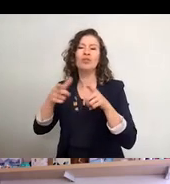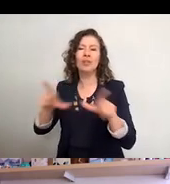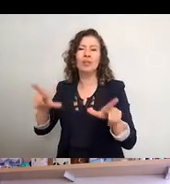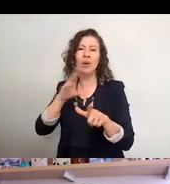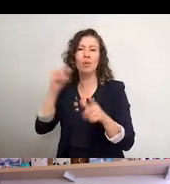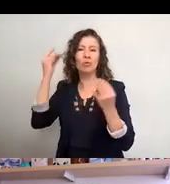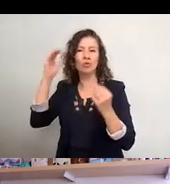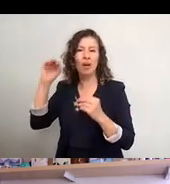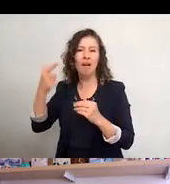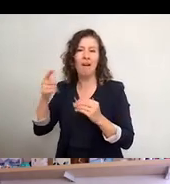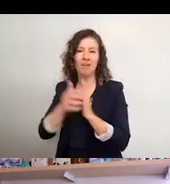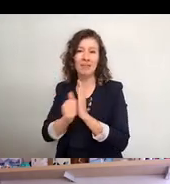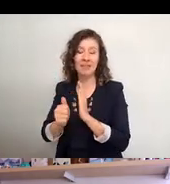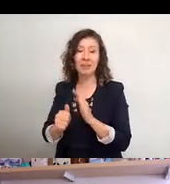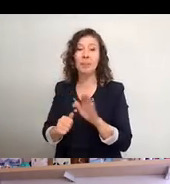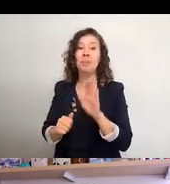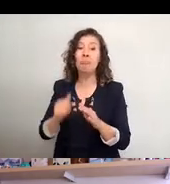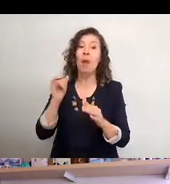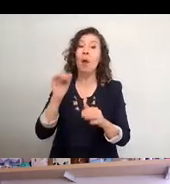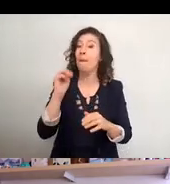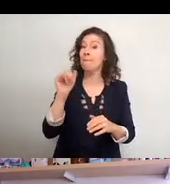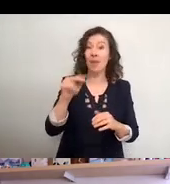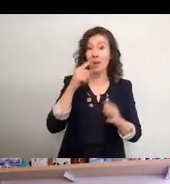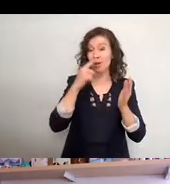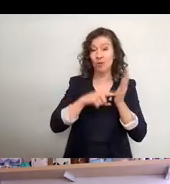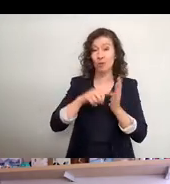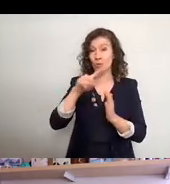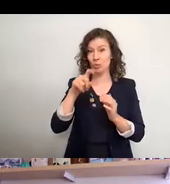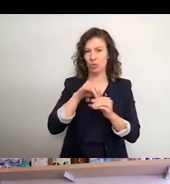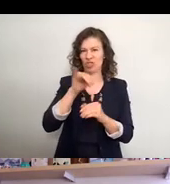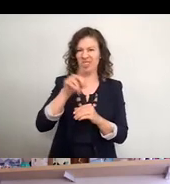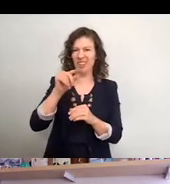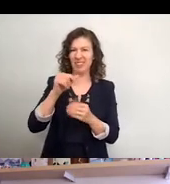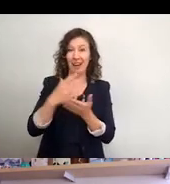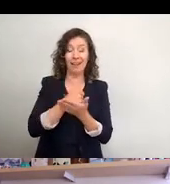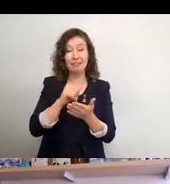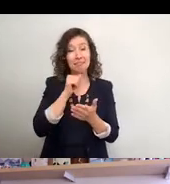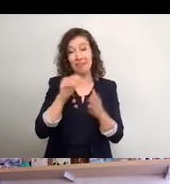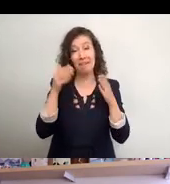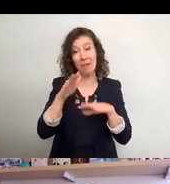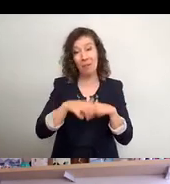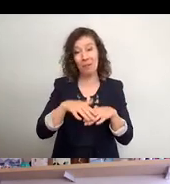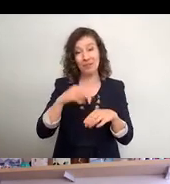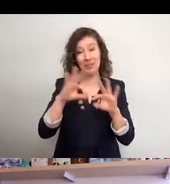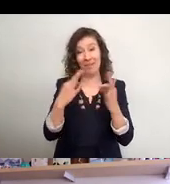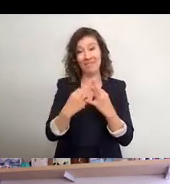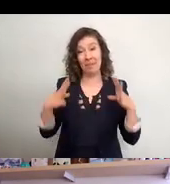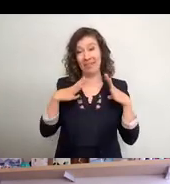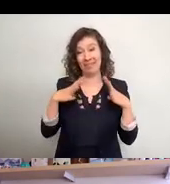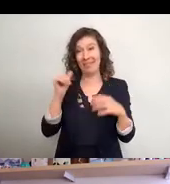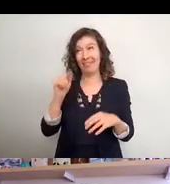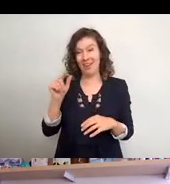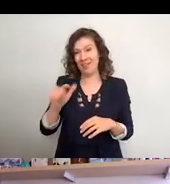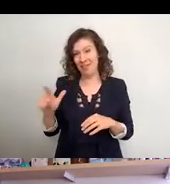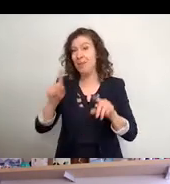Now, the actual main research question in this data collection was not focused on family leave at all, but I was able